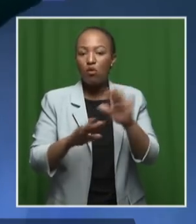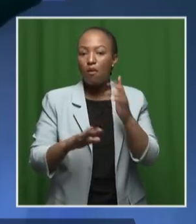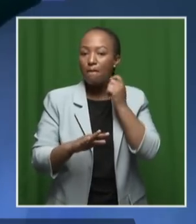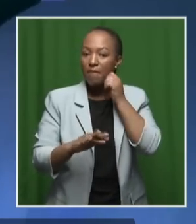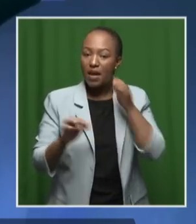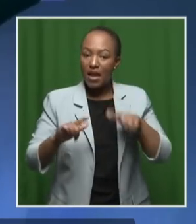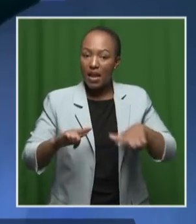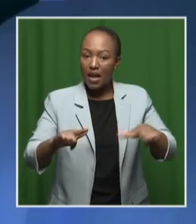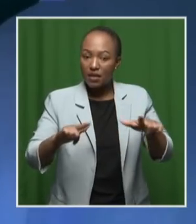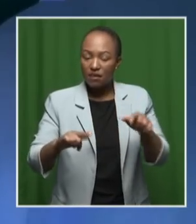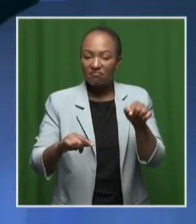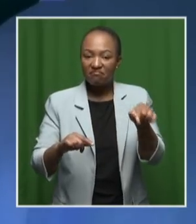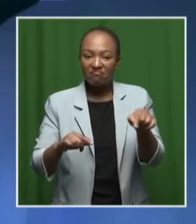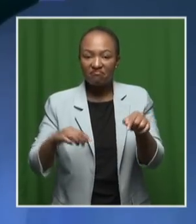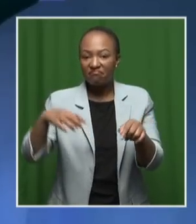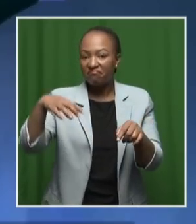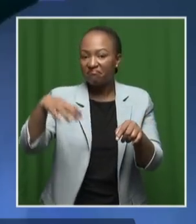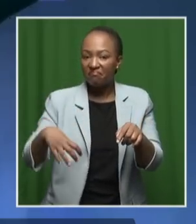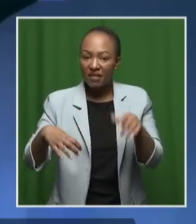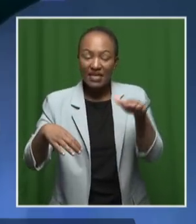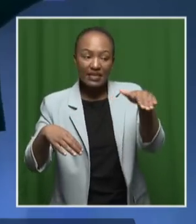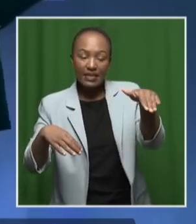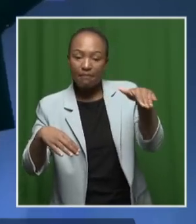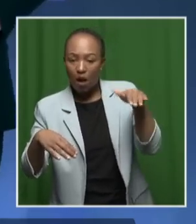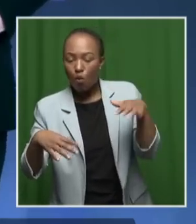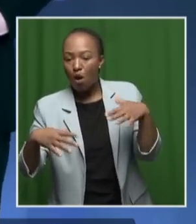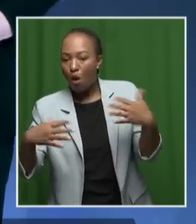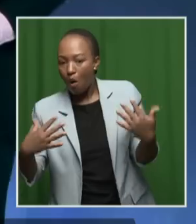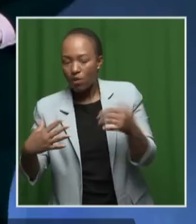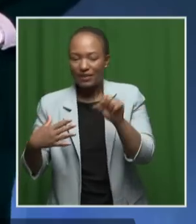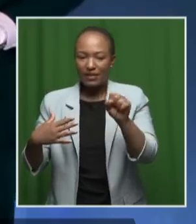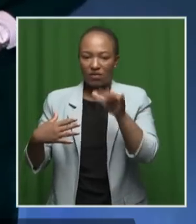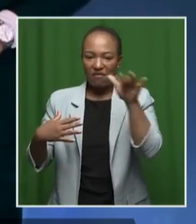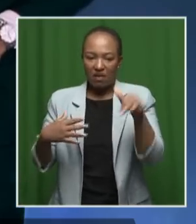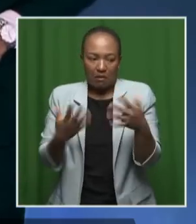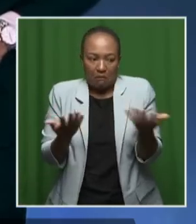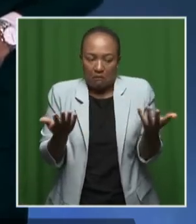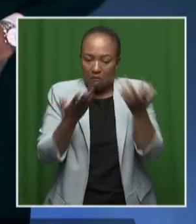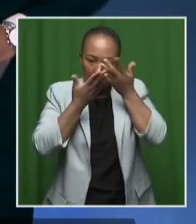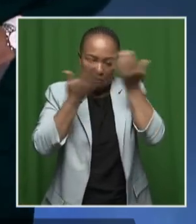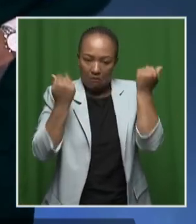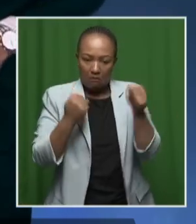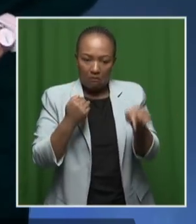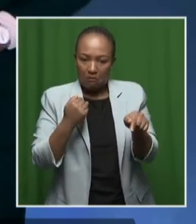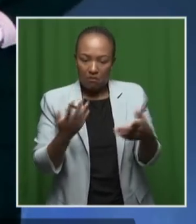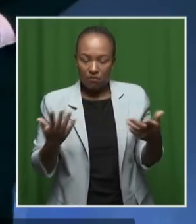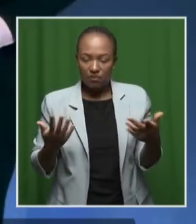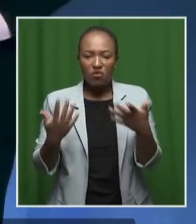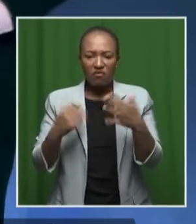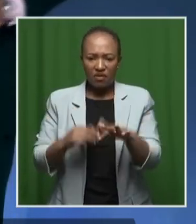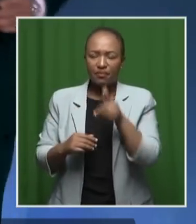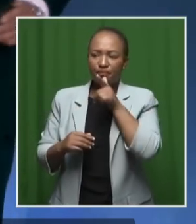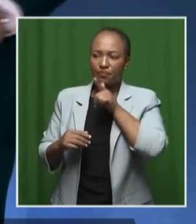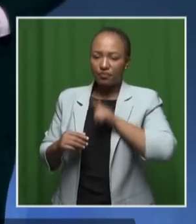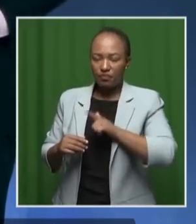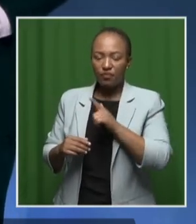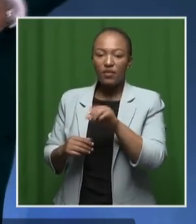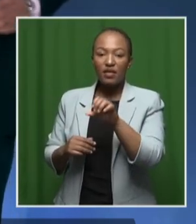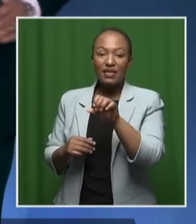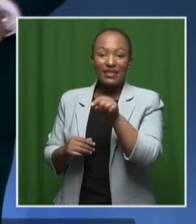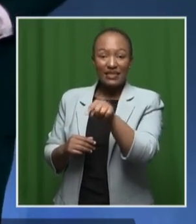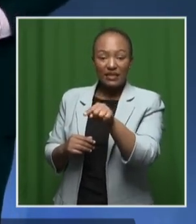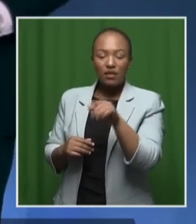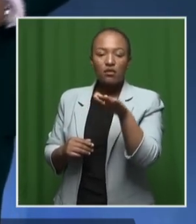in Zimbabwe, nor is it in South Africa. And we're told that there are many young Zimbabweans hanging out